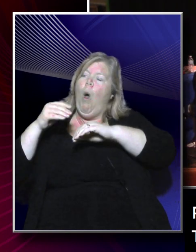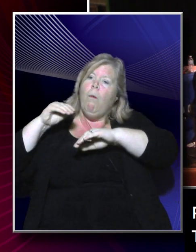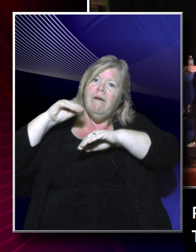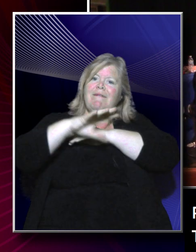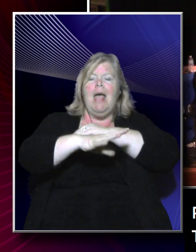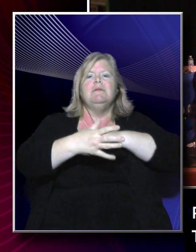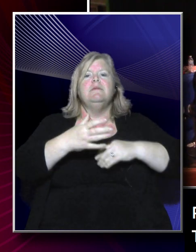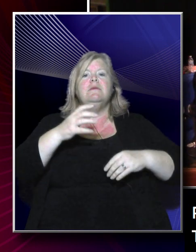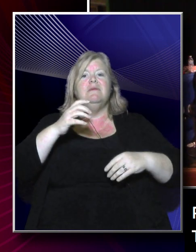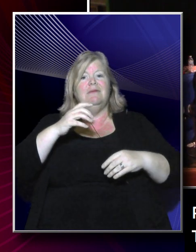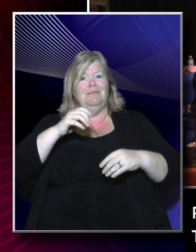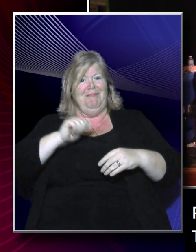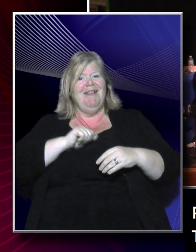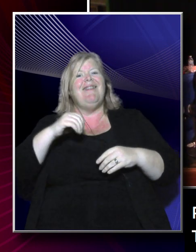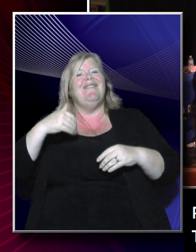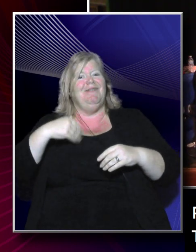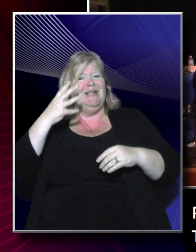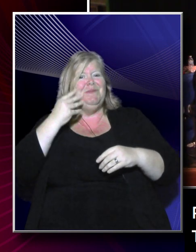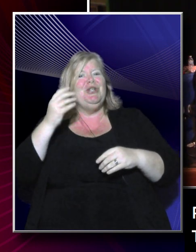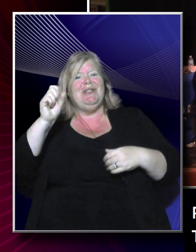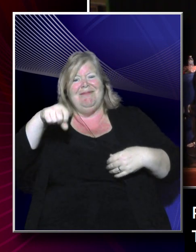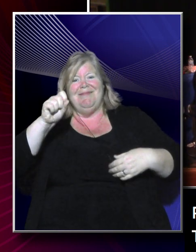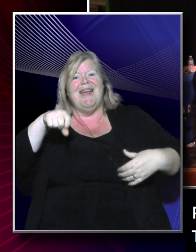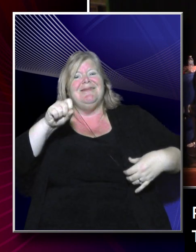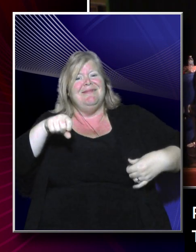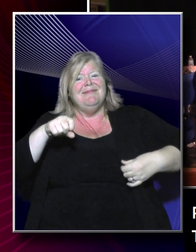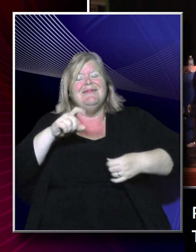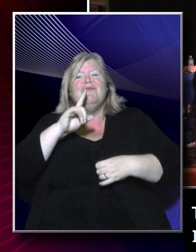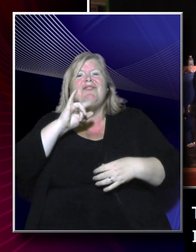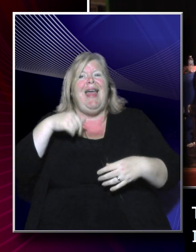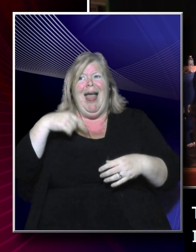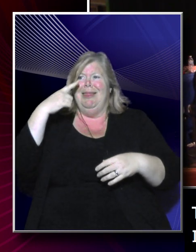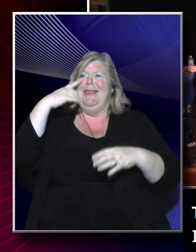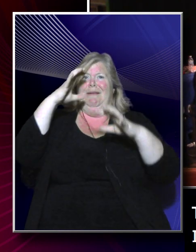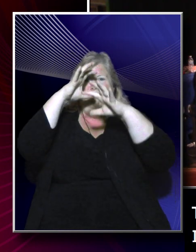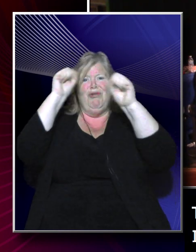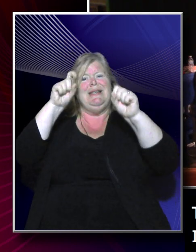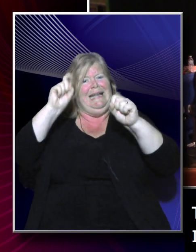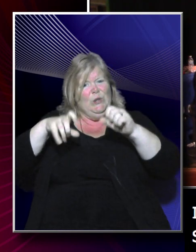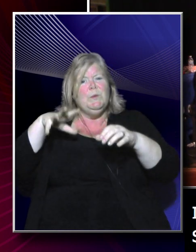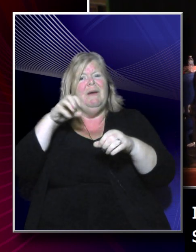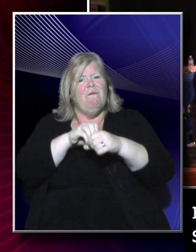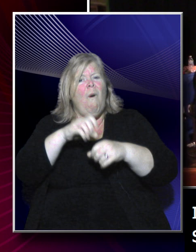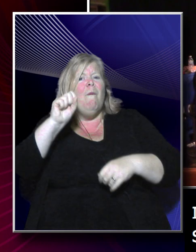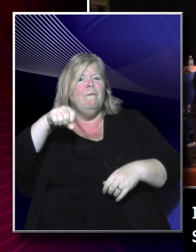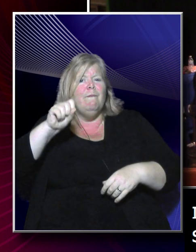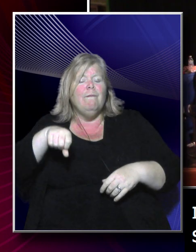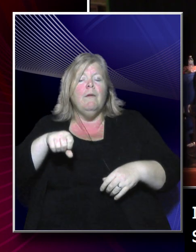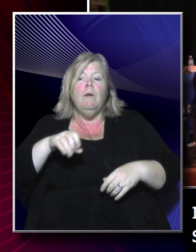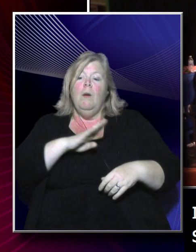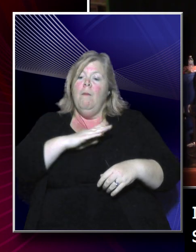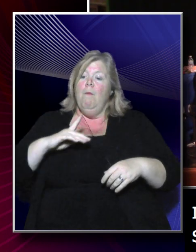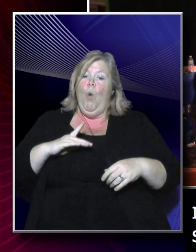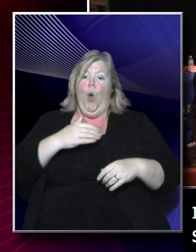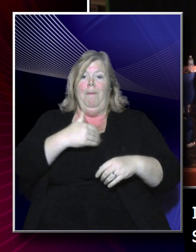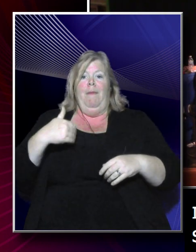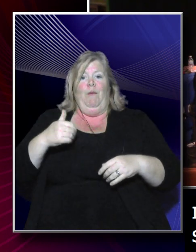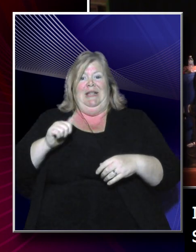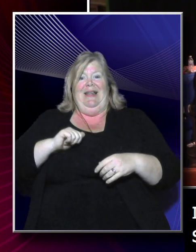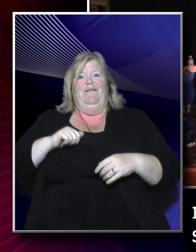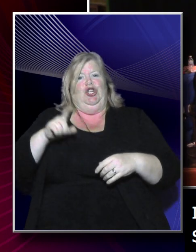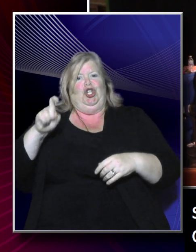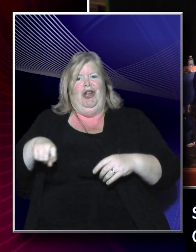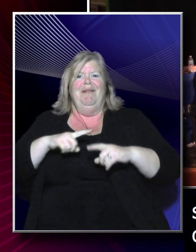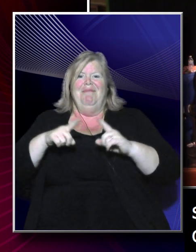I've got experience doing that, and it's something I think that the board president should do. And as board members, we should, but again, on the